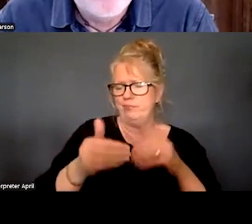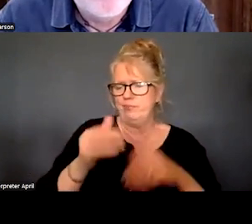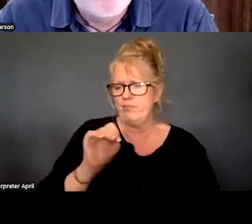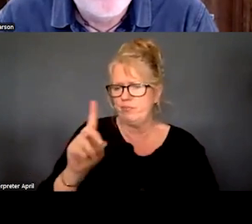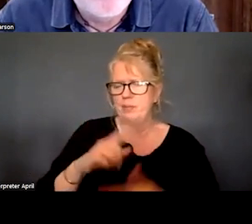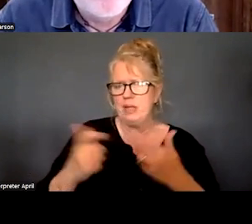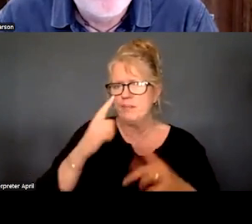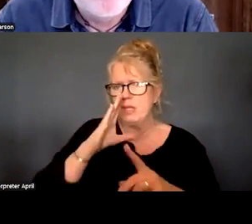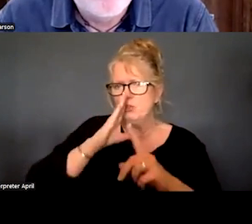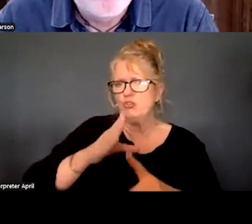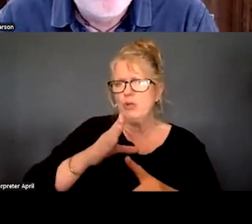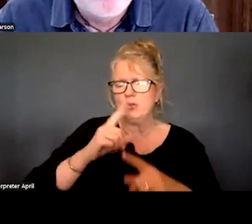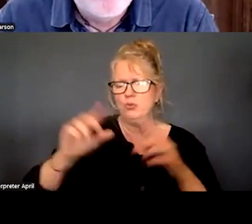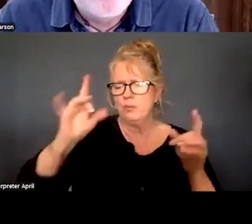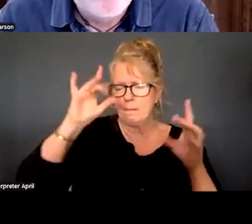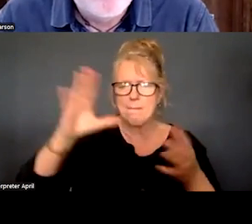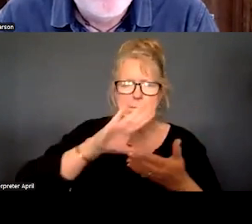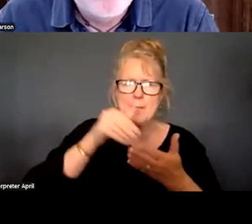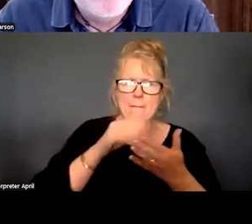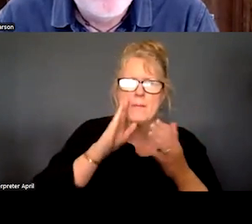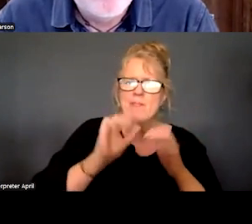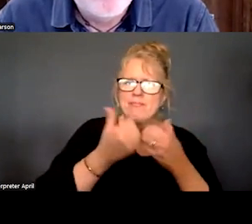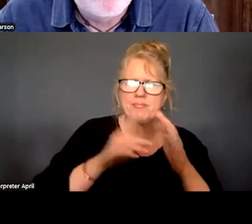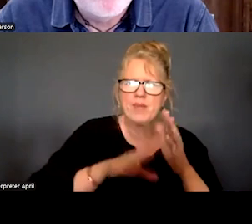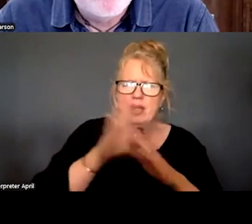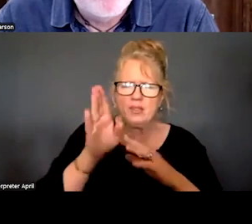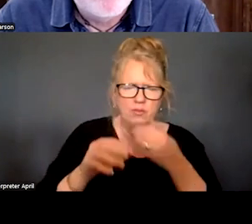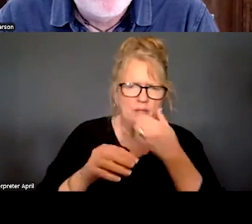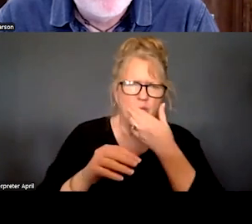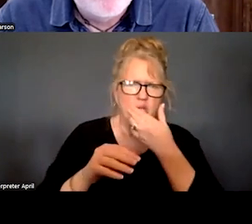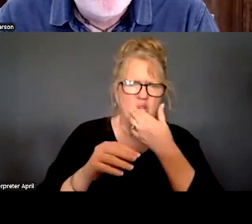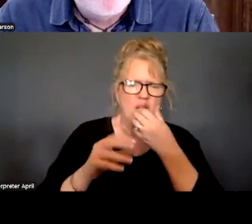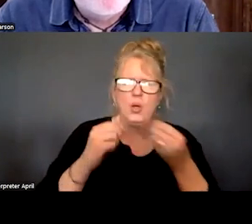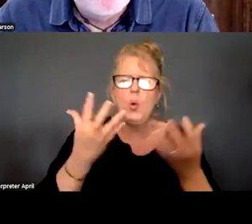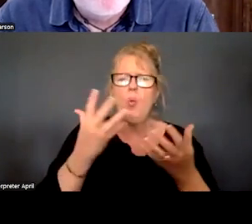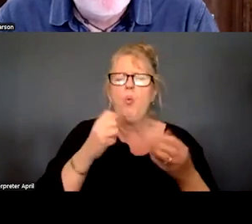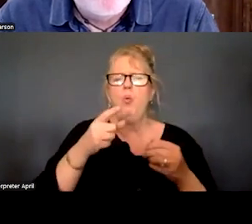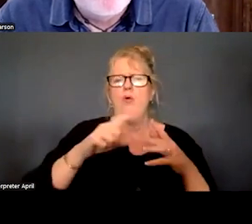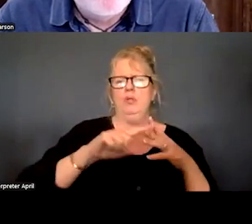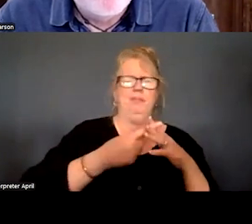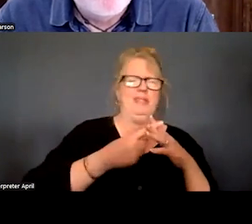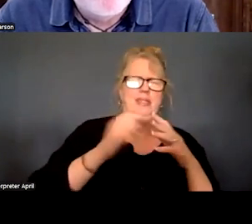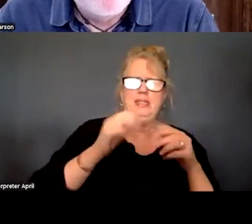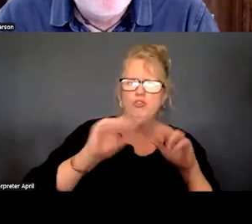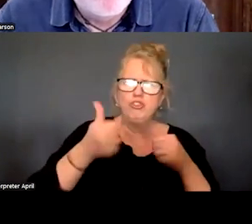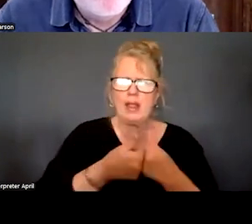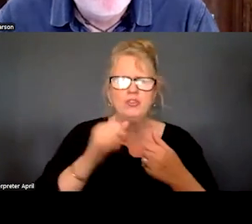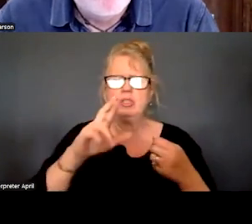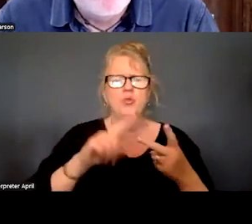going directly to the crisis center, how did that develop? And what were the early challenges